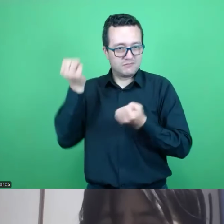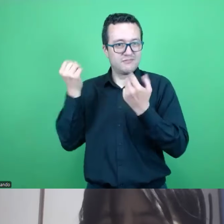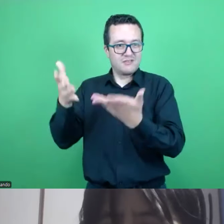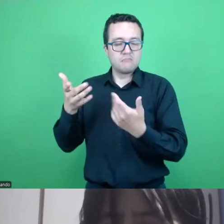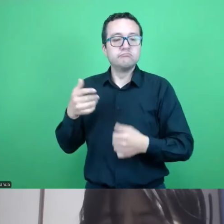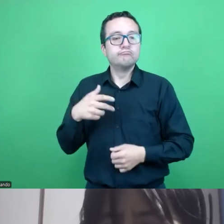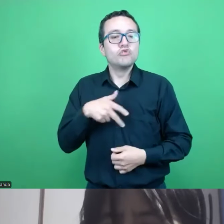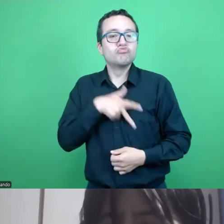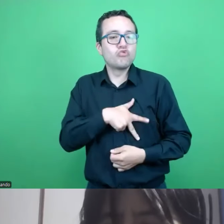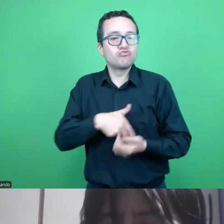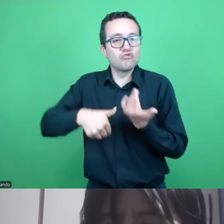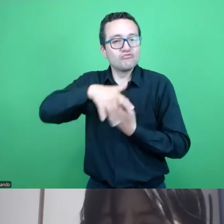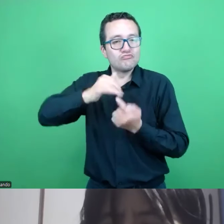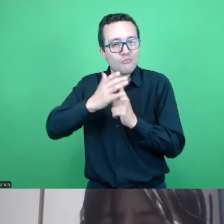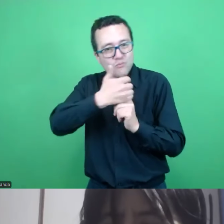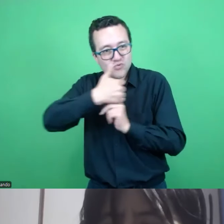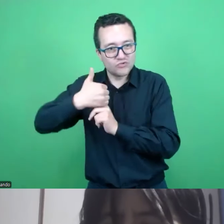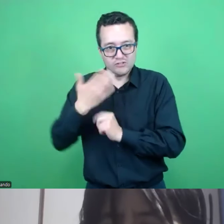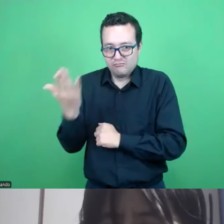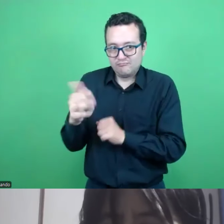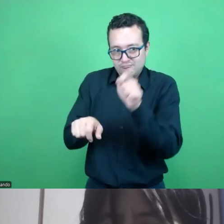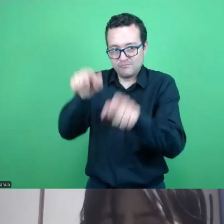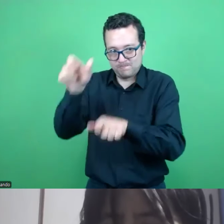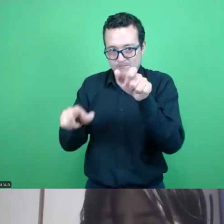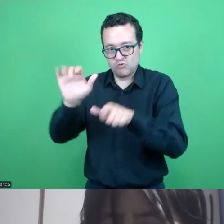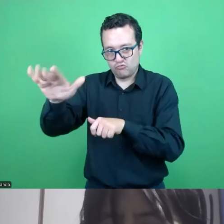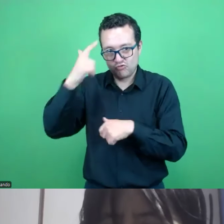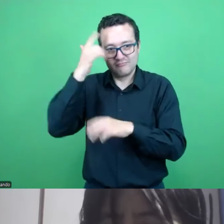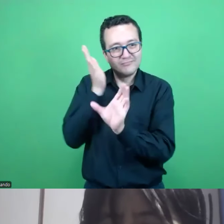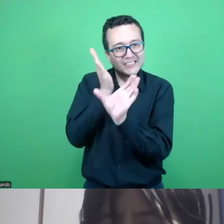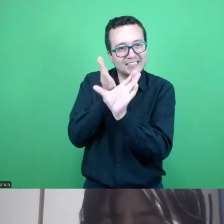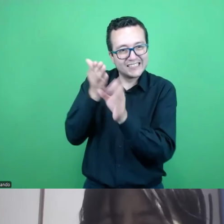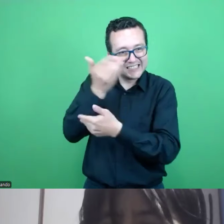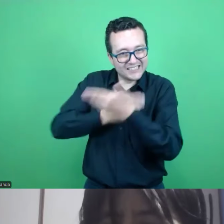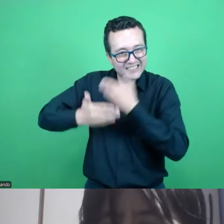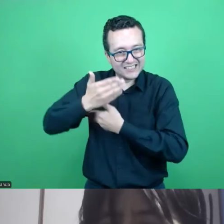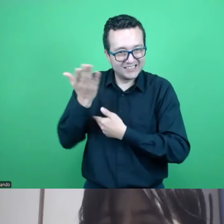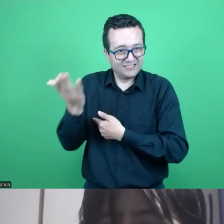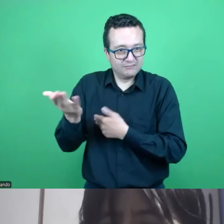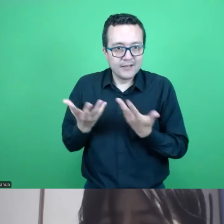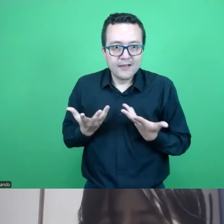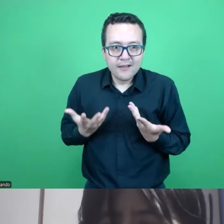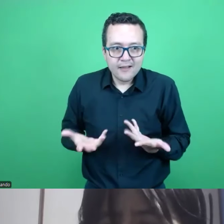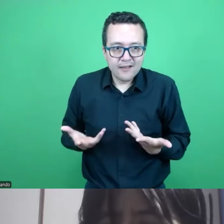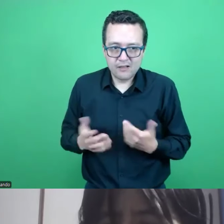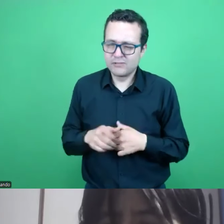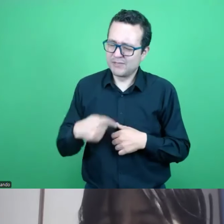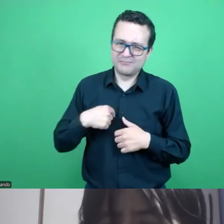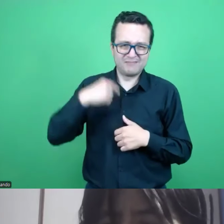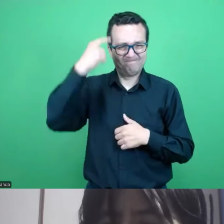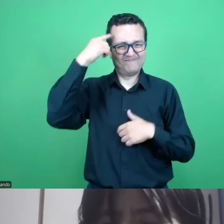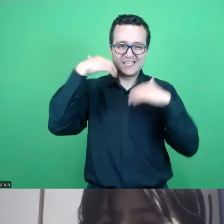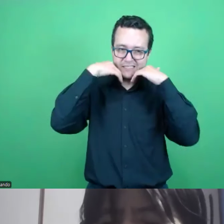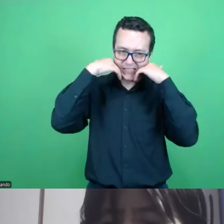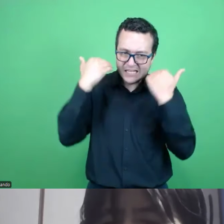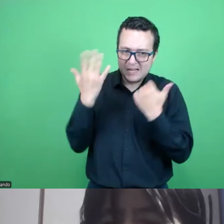considered as dukungan-dukungan sehingga bisa shame hidup for the inklusif, people, but they mandiri will be di supported masyarakat, so that they can live dan kemudian bisa inclusively and